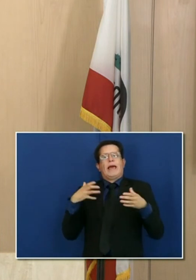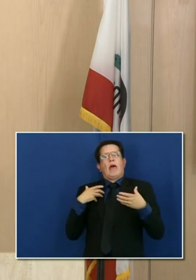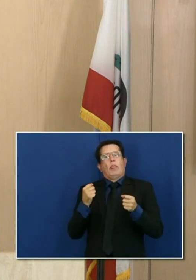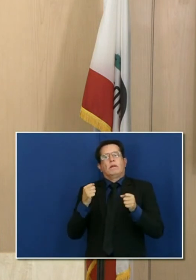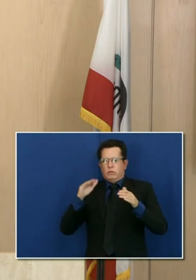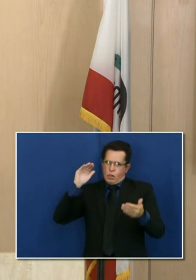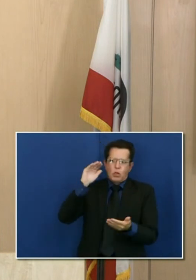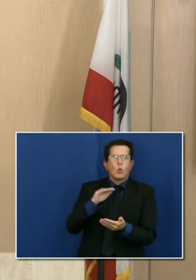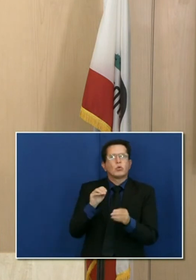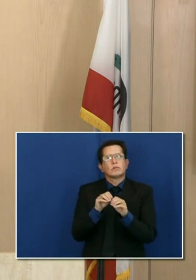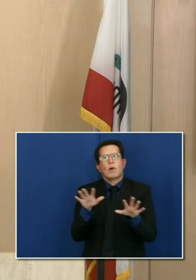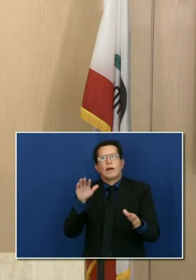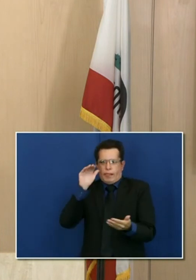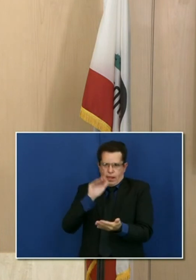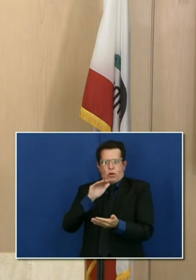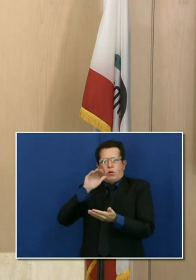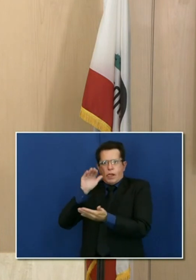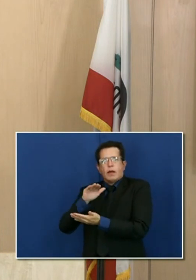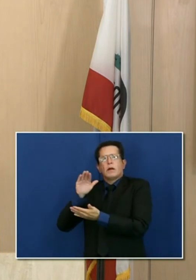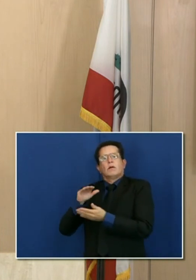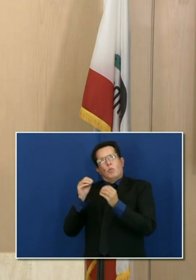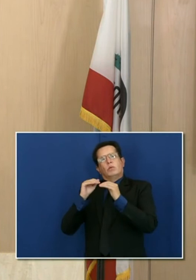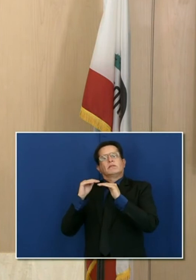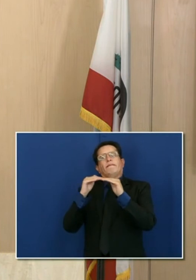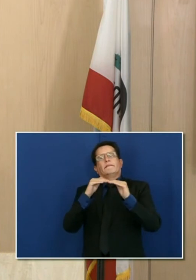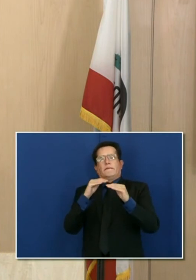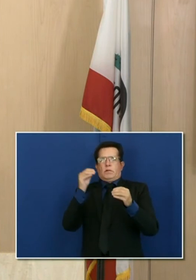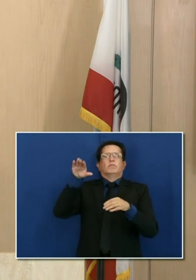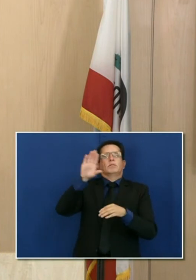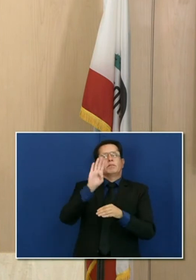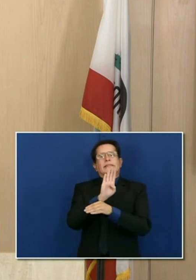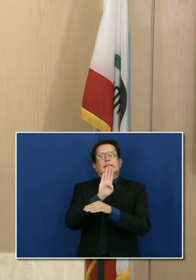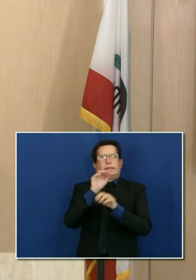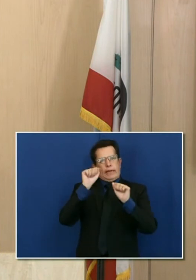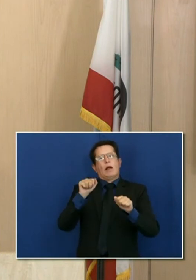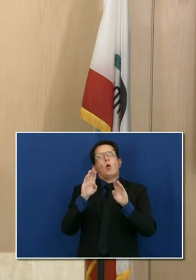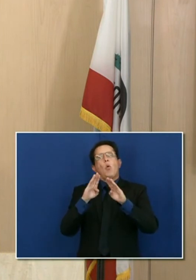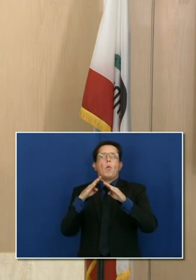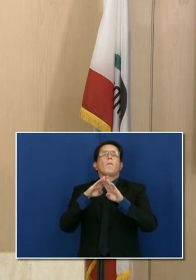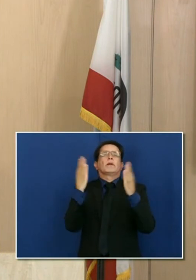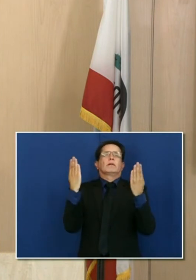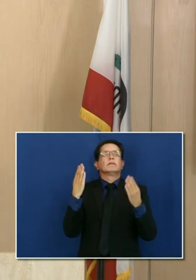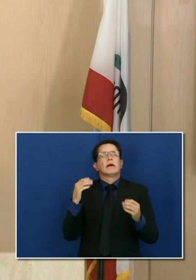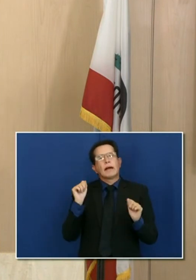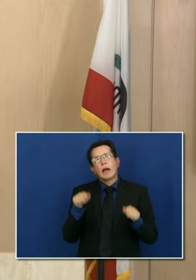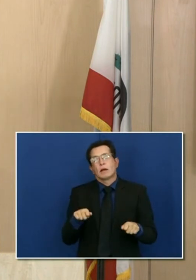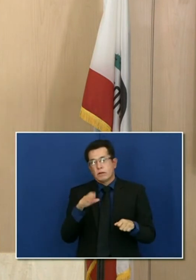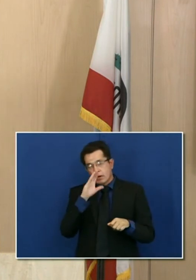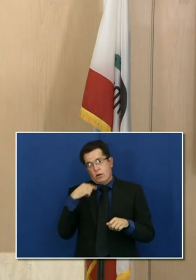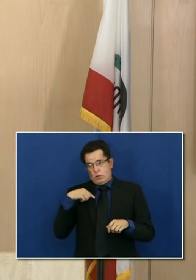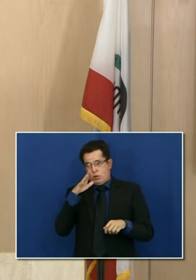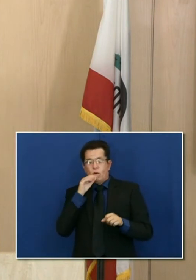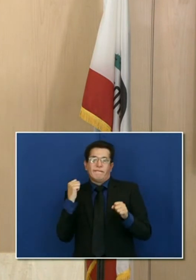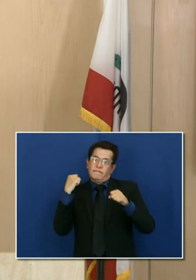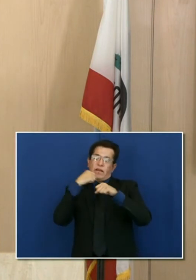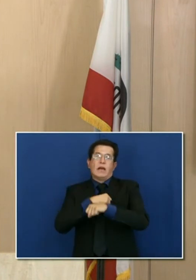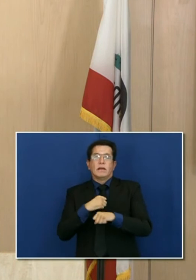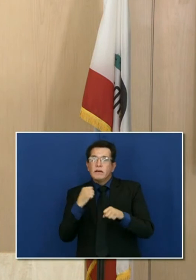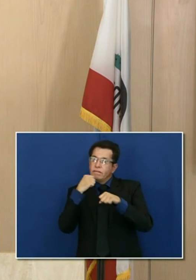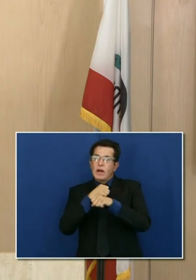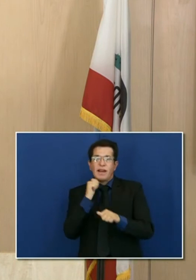spread, lower the case counts, and provide an environment where we can get businesses back open. We also will continue to fight every